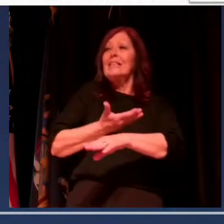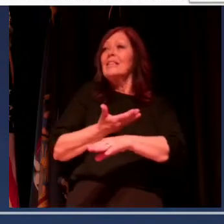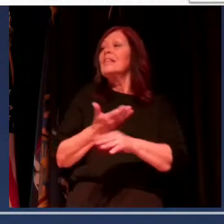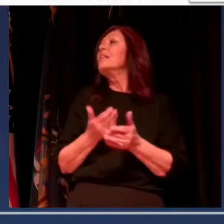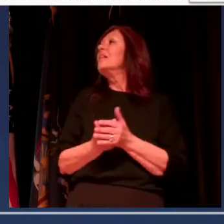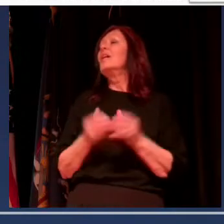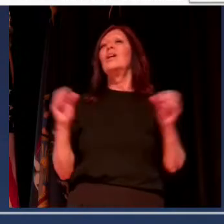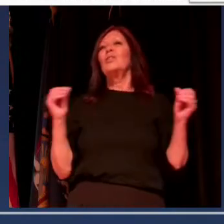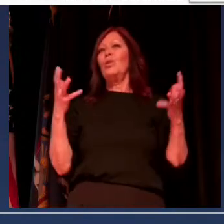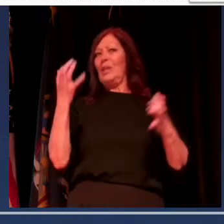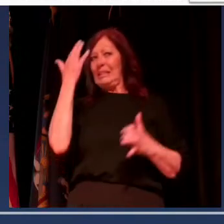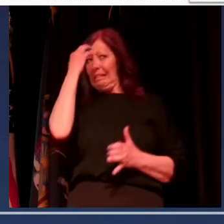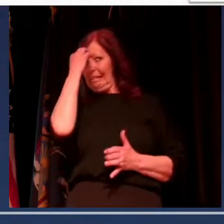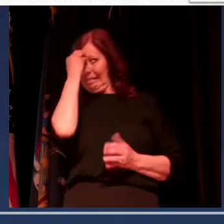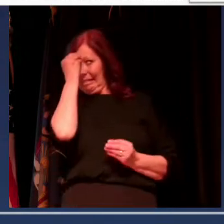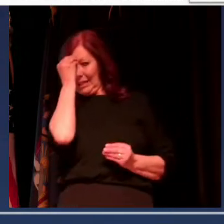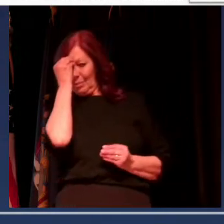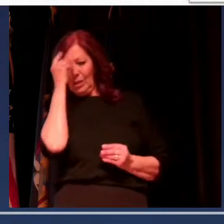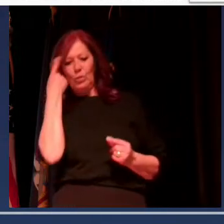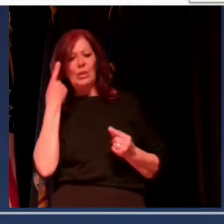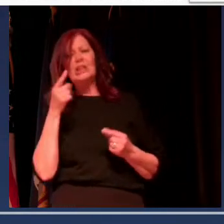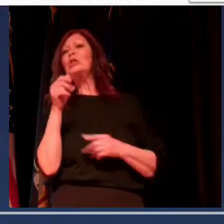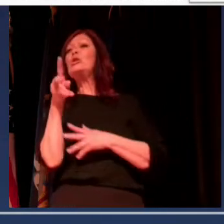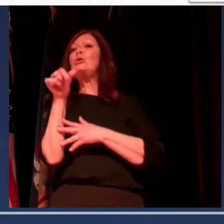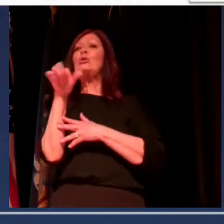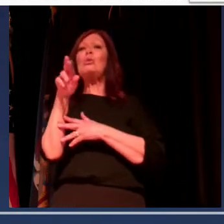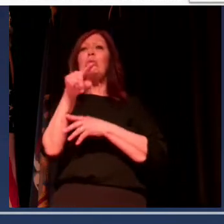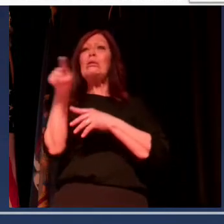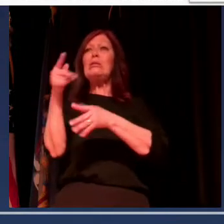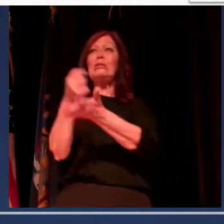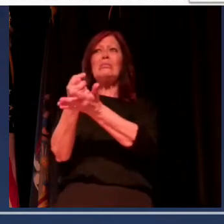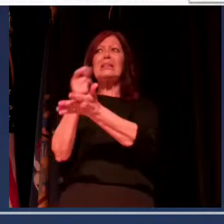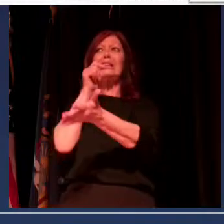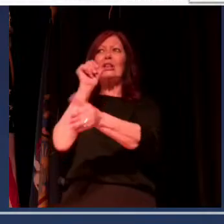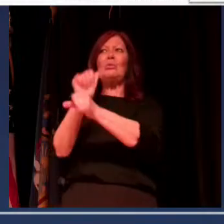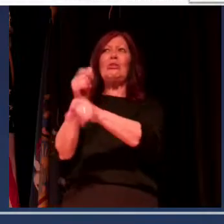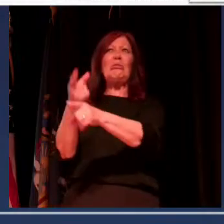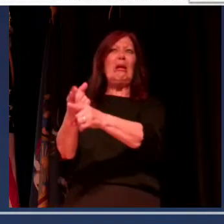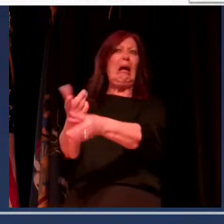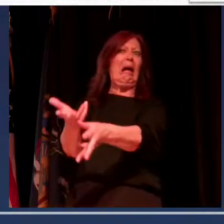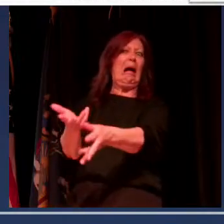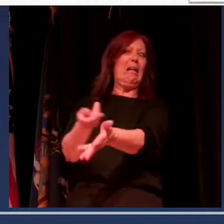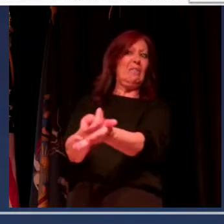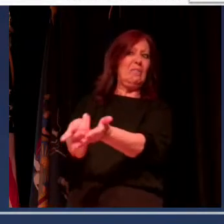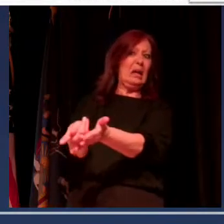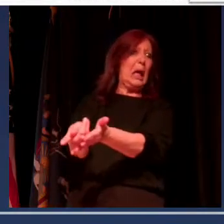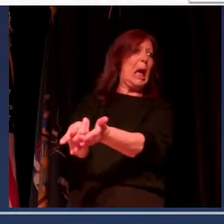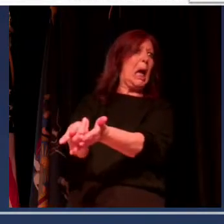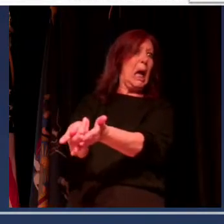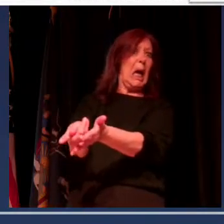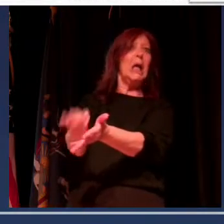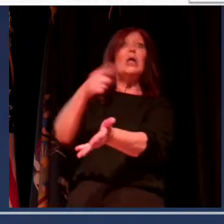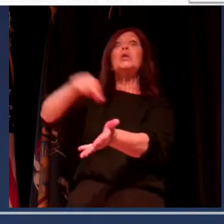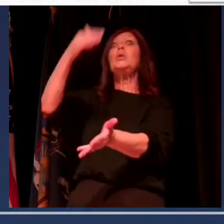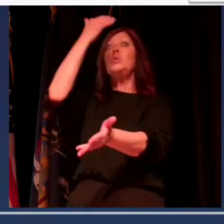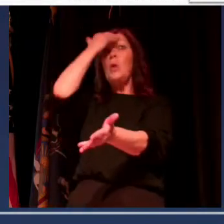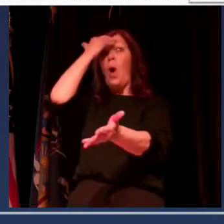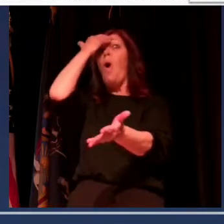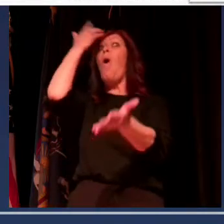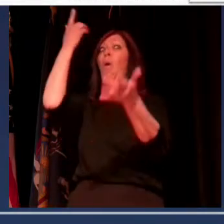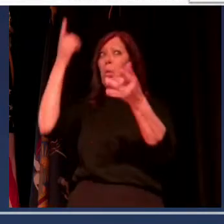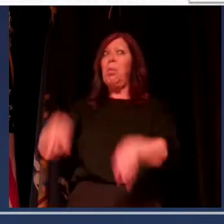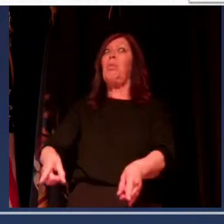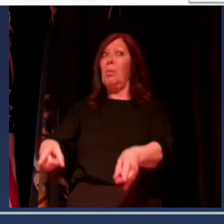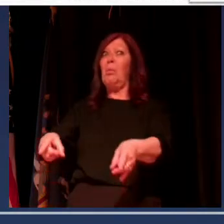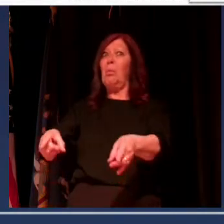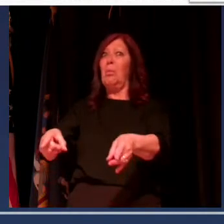wants to think about what happens when a sewage treatment facility doesn't work right, but when it fails, the you-know-what hits the fan,